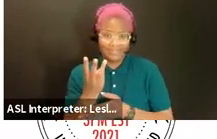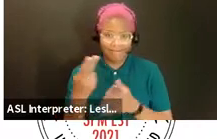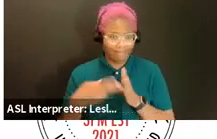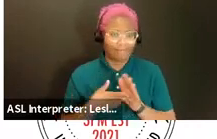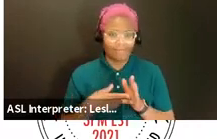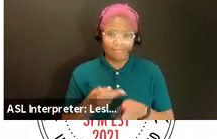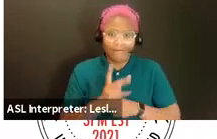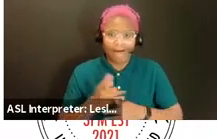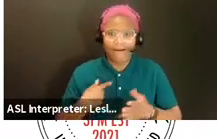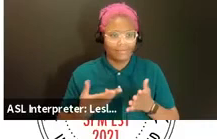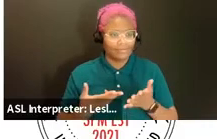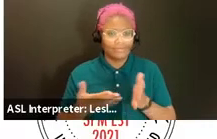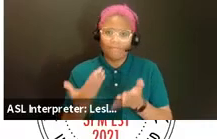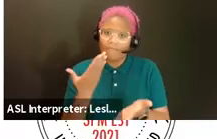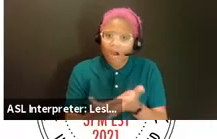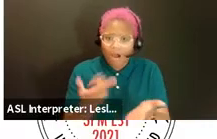get 3 of the 6.